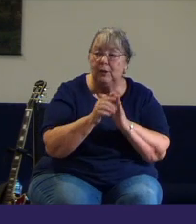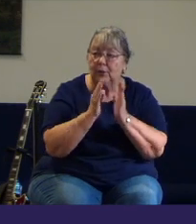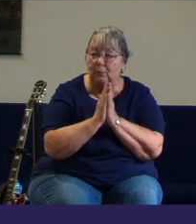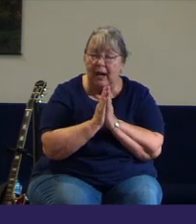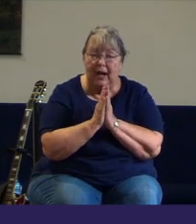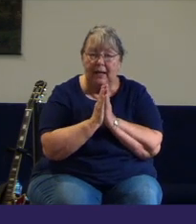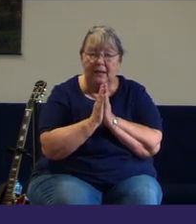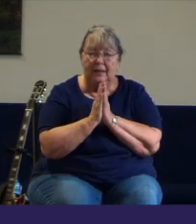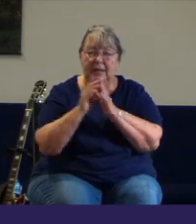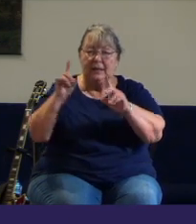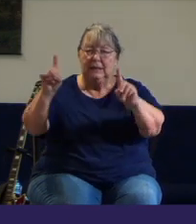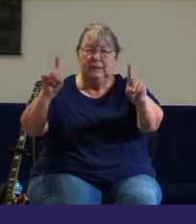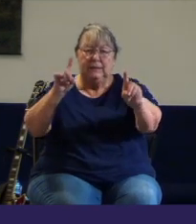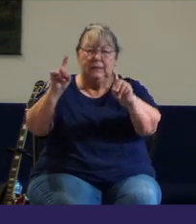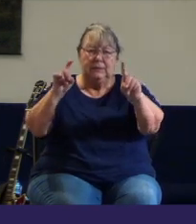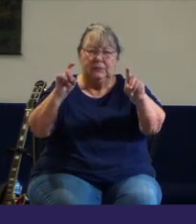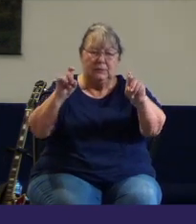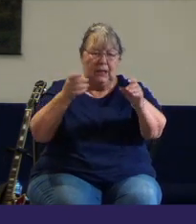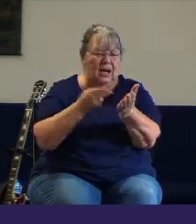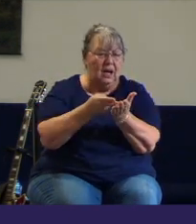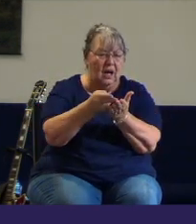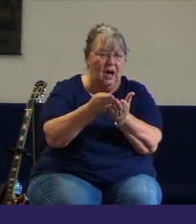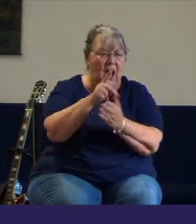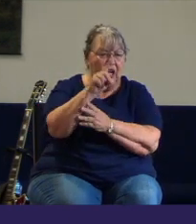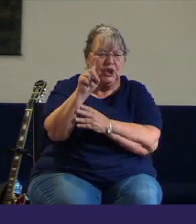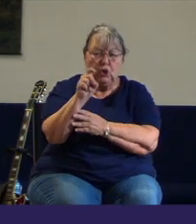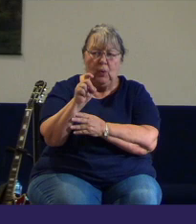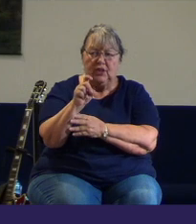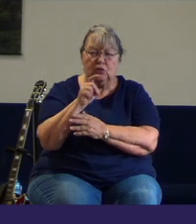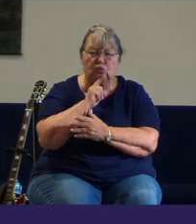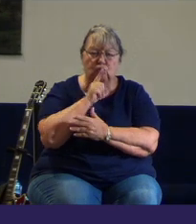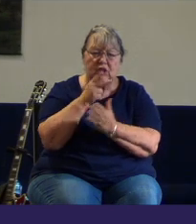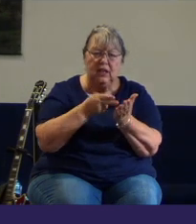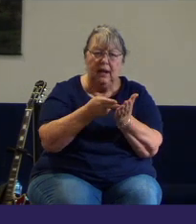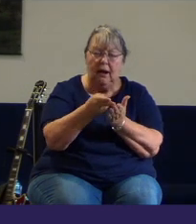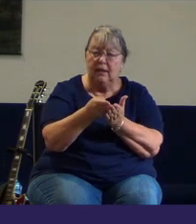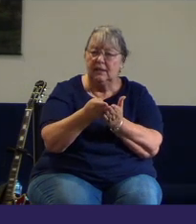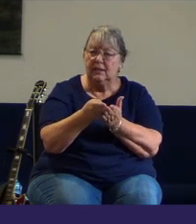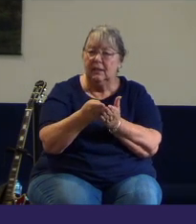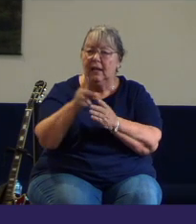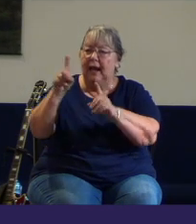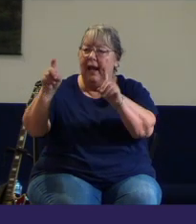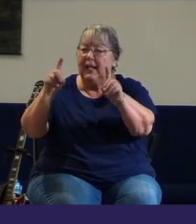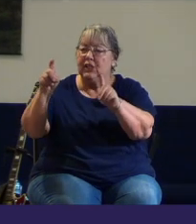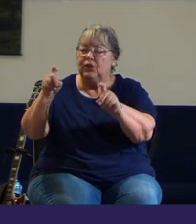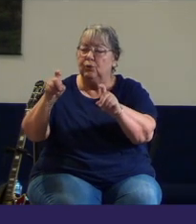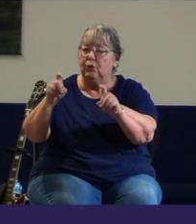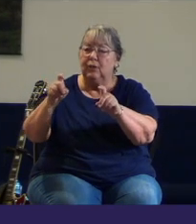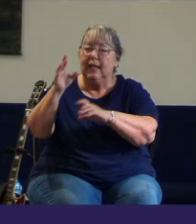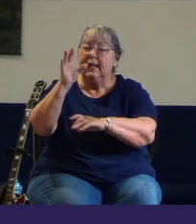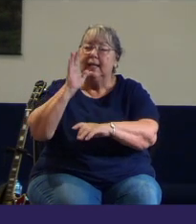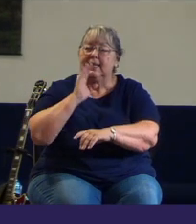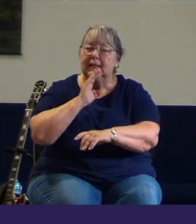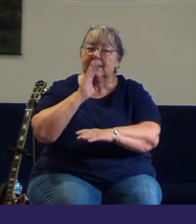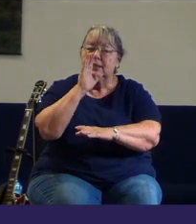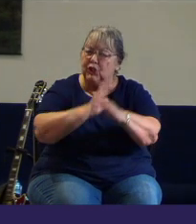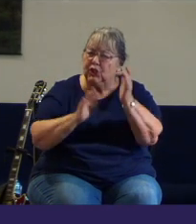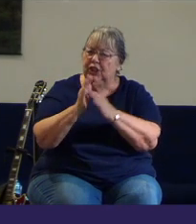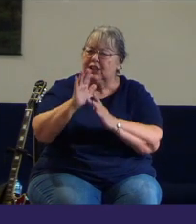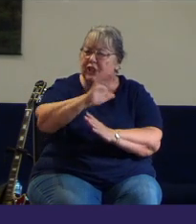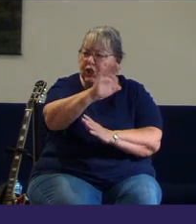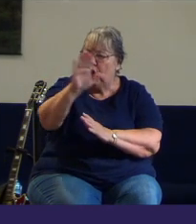this. This is a very, very honest question, okay? Really, really honest. I want to ask you, is Jesus your Savior and